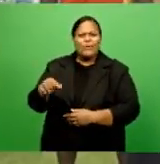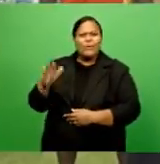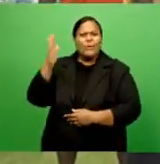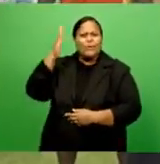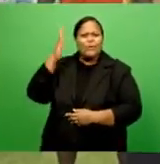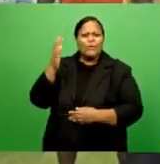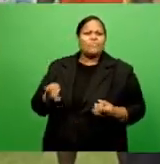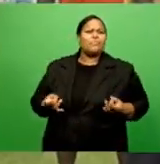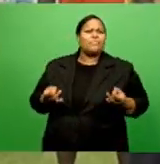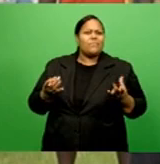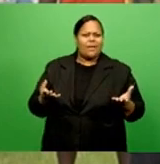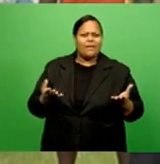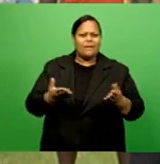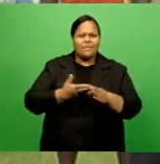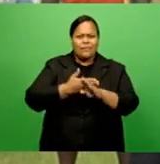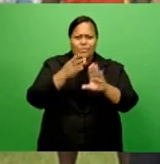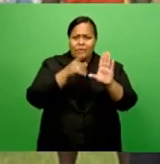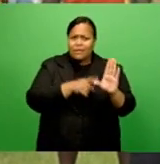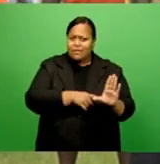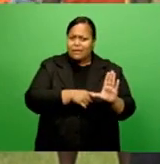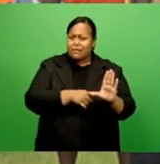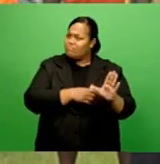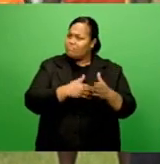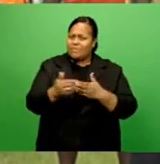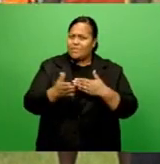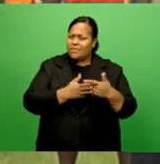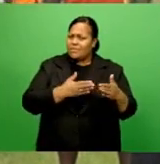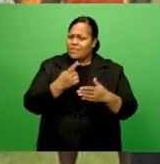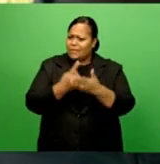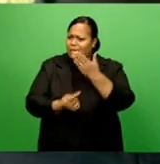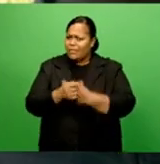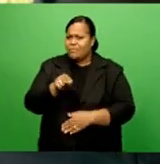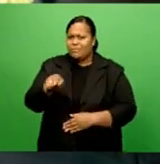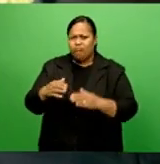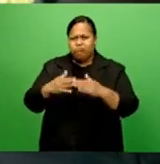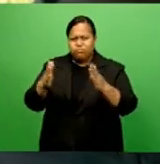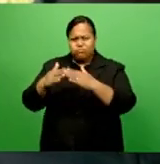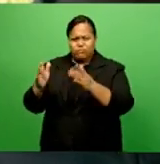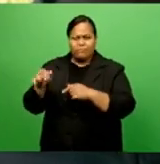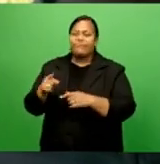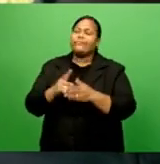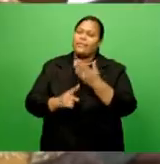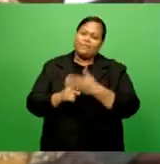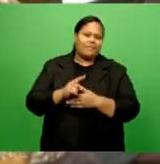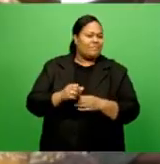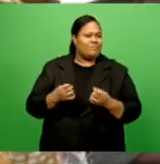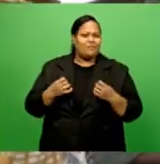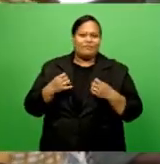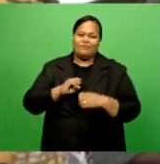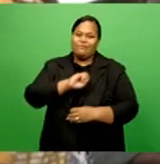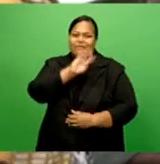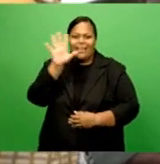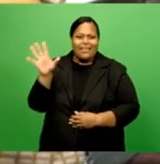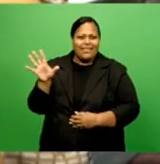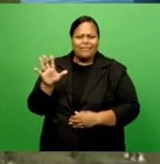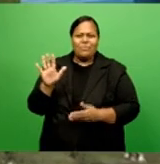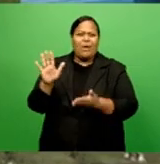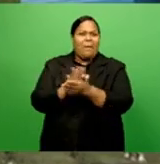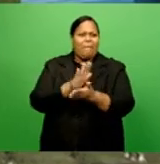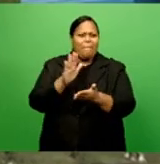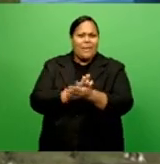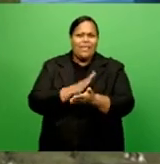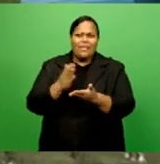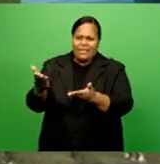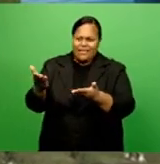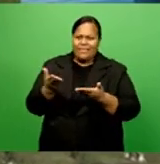ready for the new school year despite the conditions of their schools. I am really delighted with the reassurance given to me